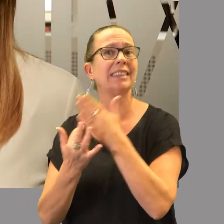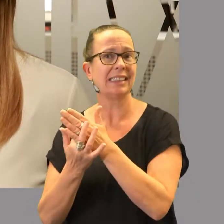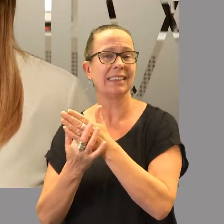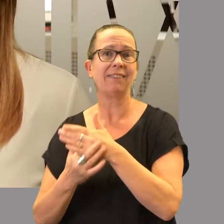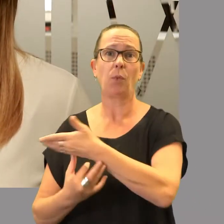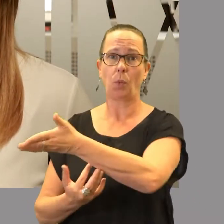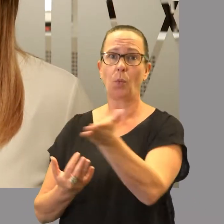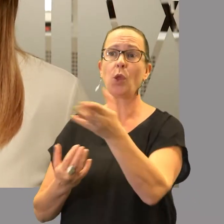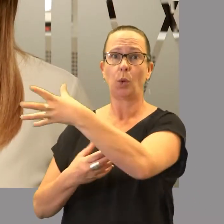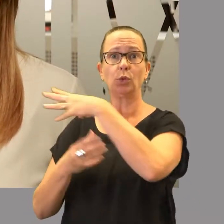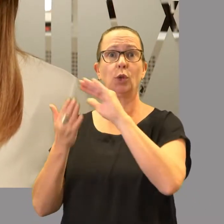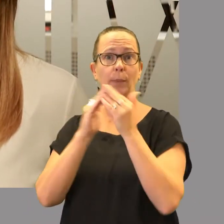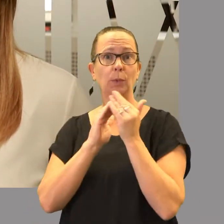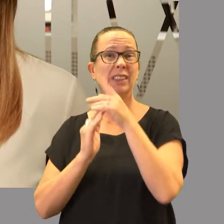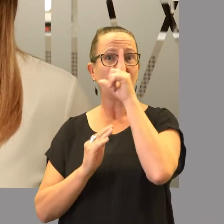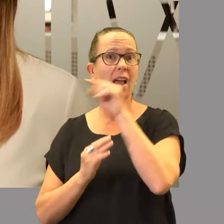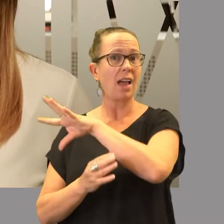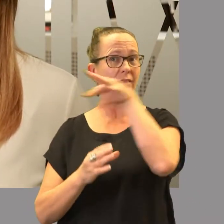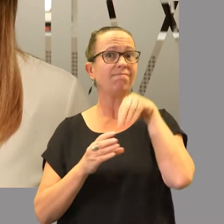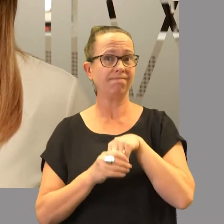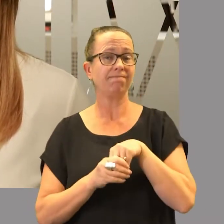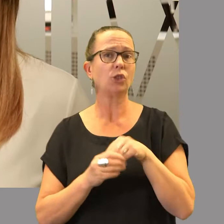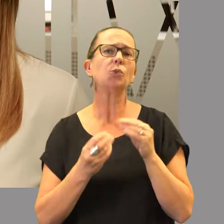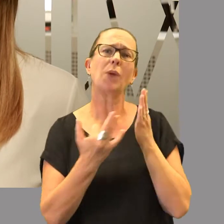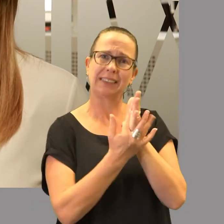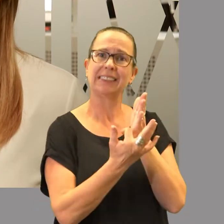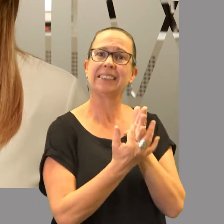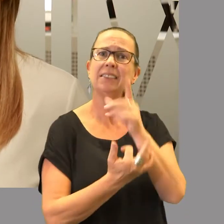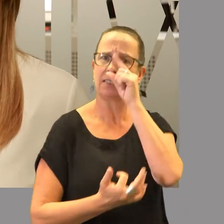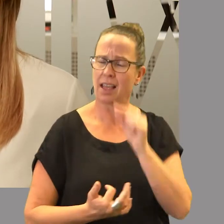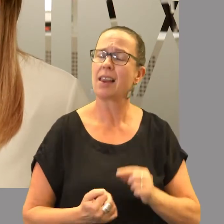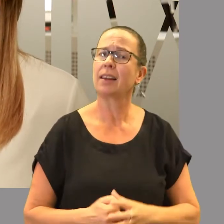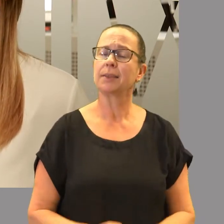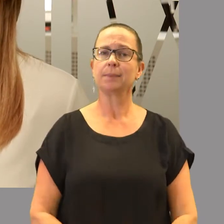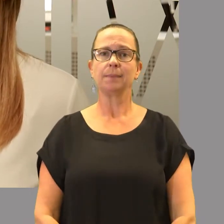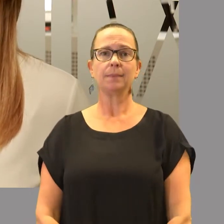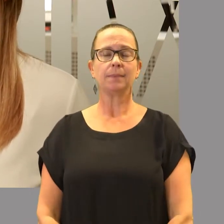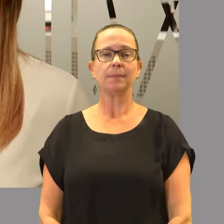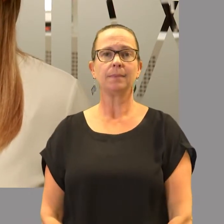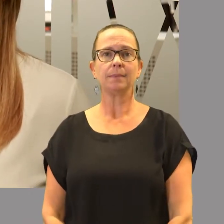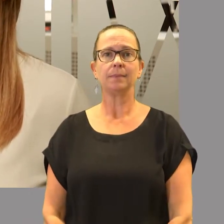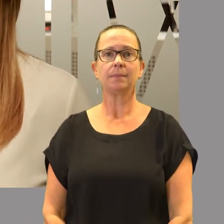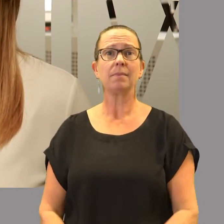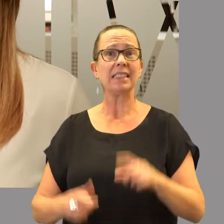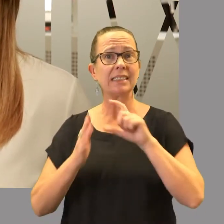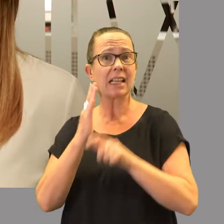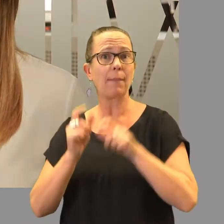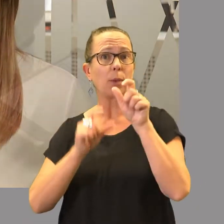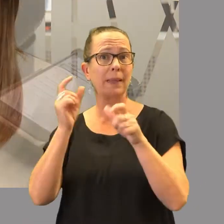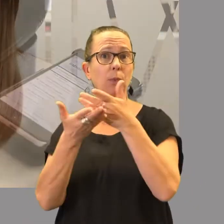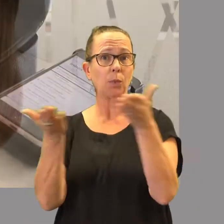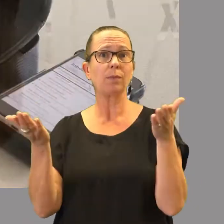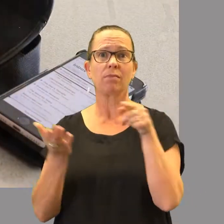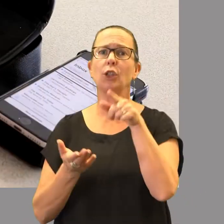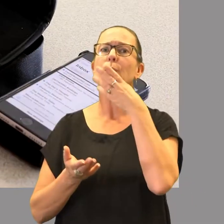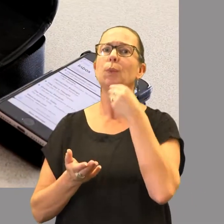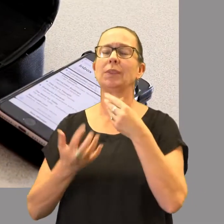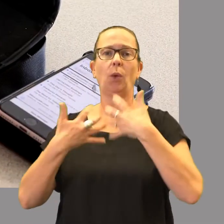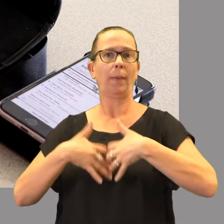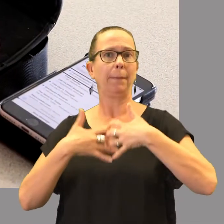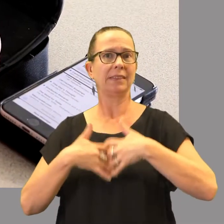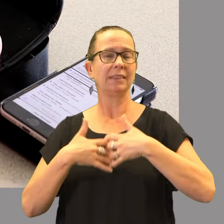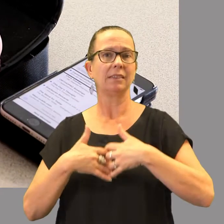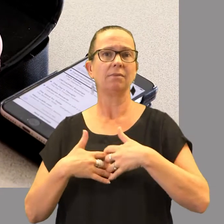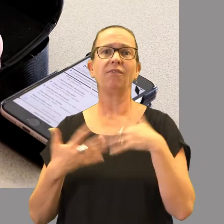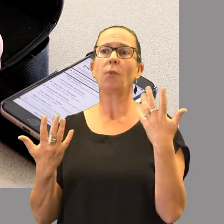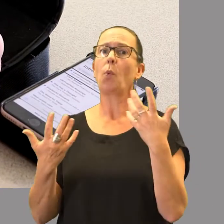easily accessible, and that we're not excluding those communities or those parts of the New Zealand community. Disabled people often